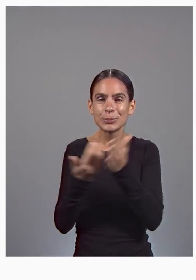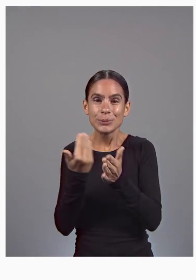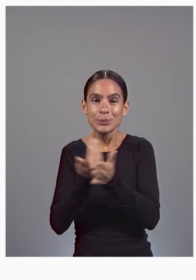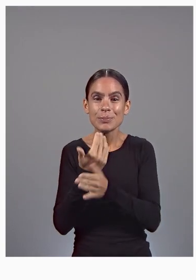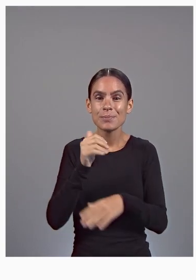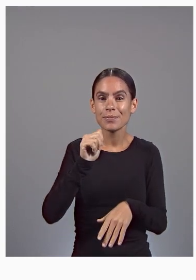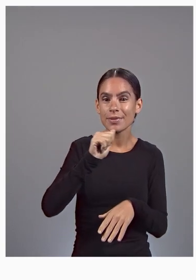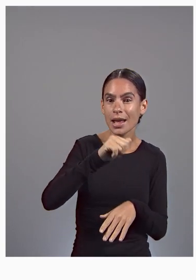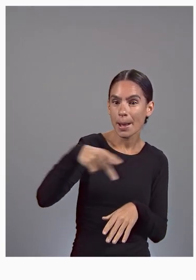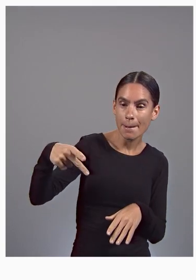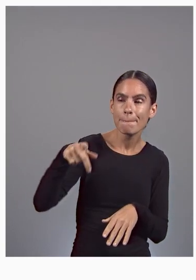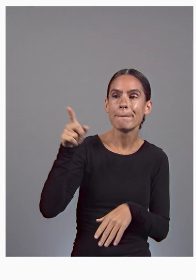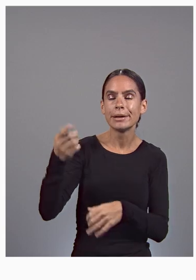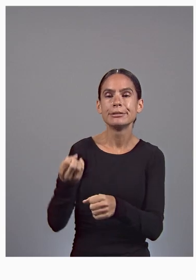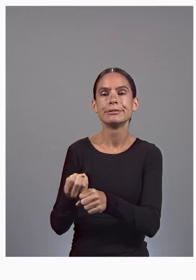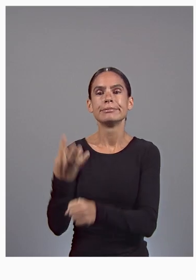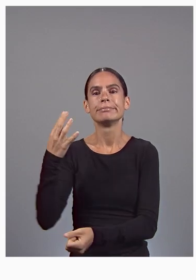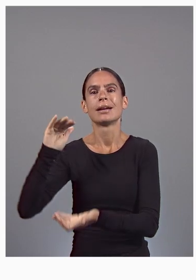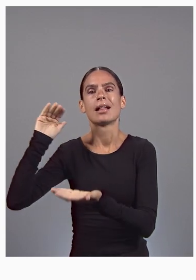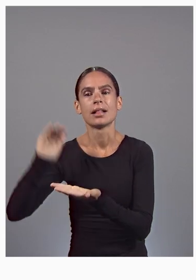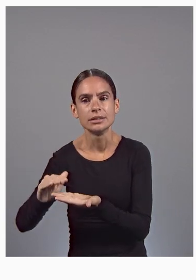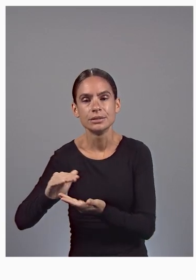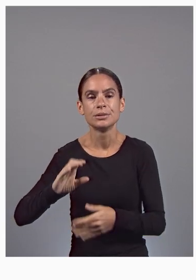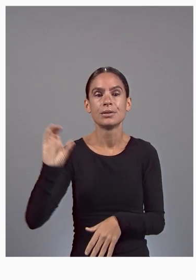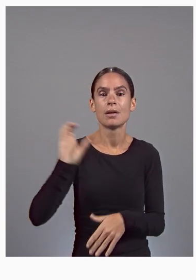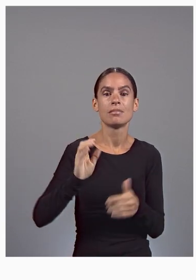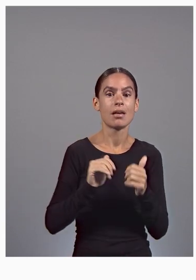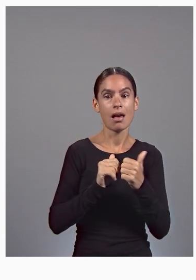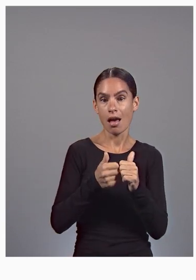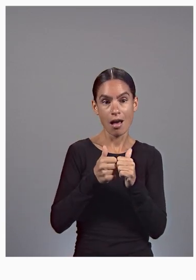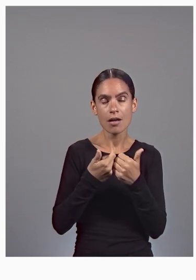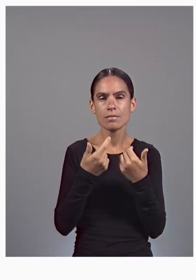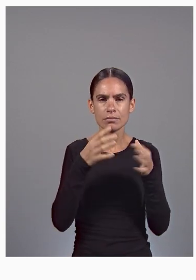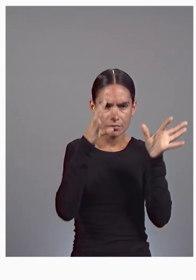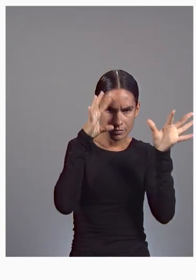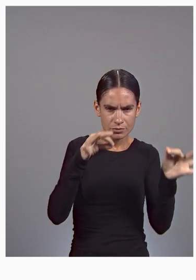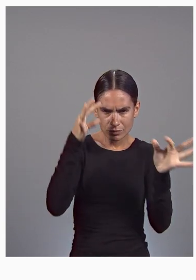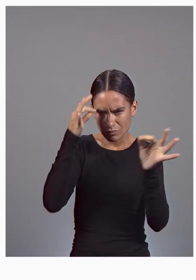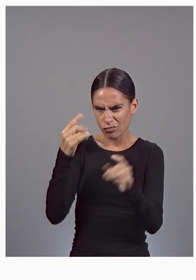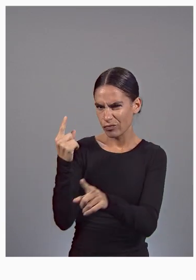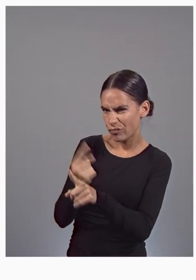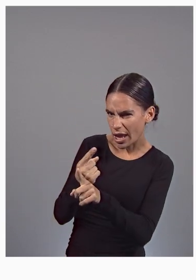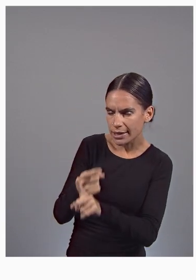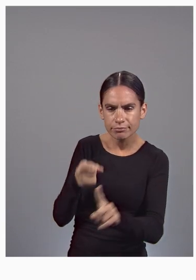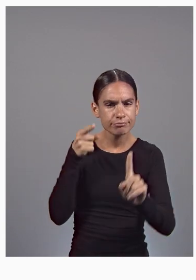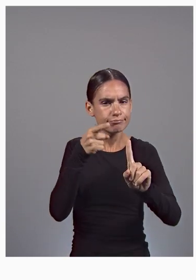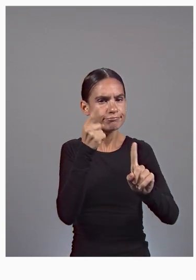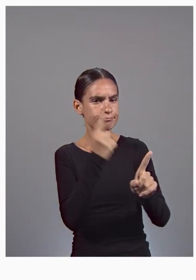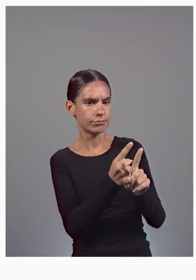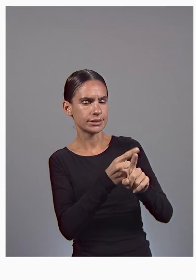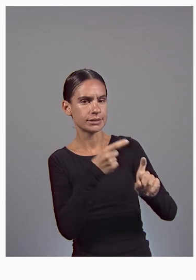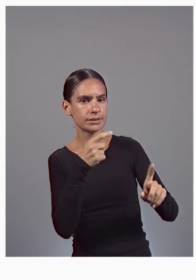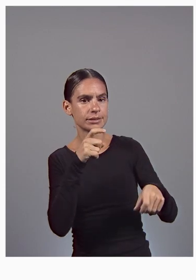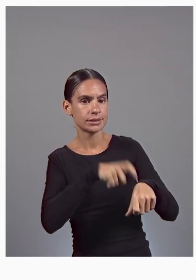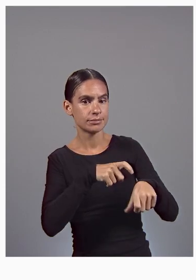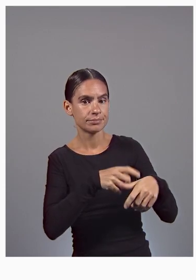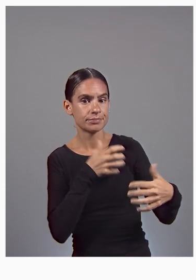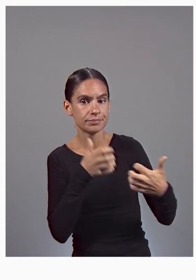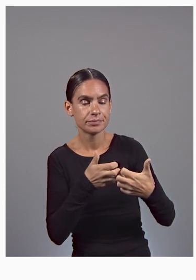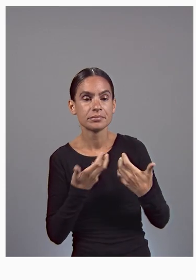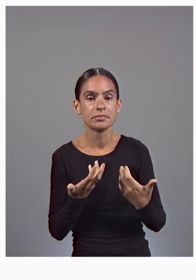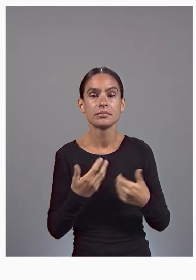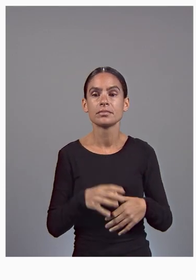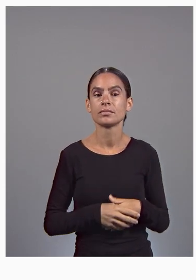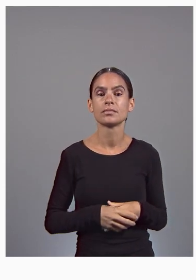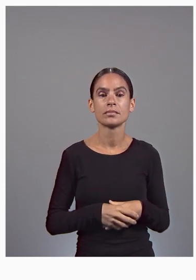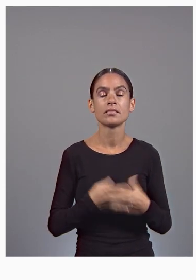new applications that emit less carbon by making the right choice at the right time. Let's say you want